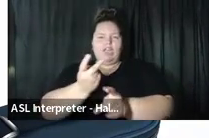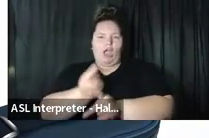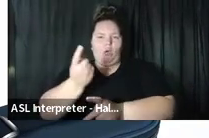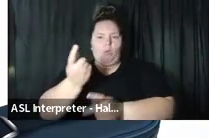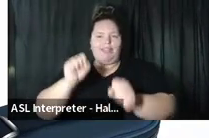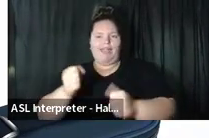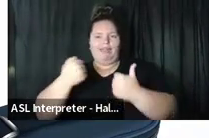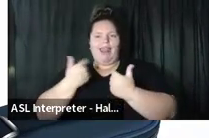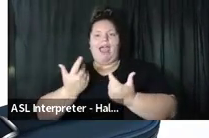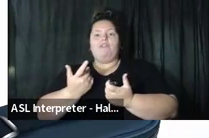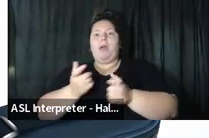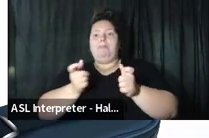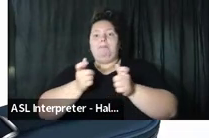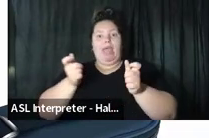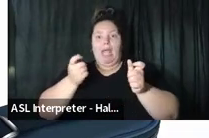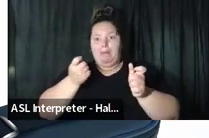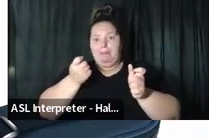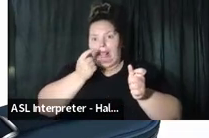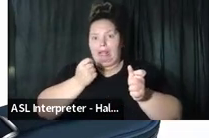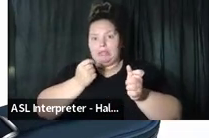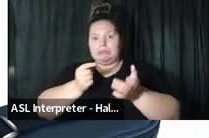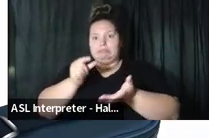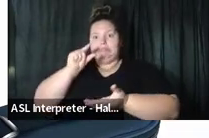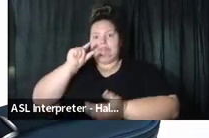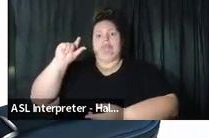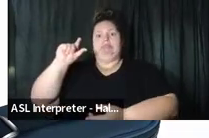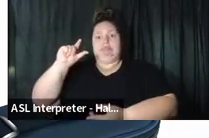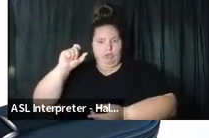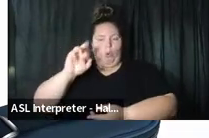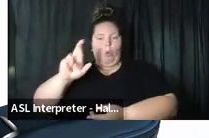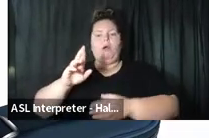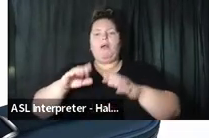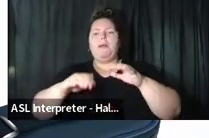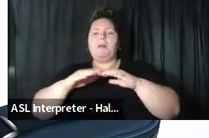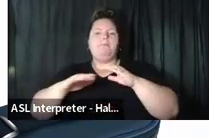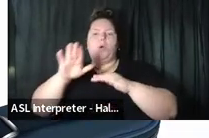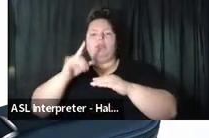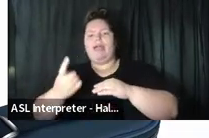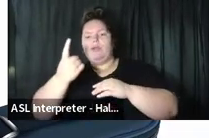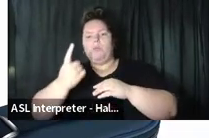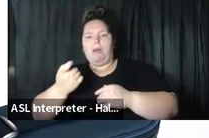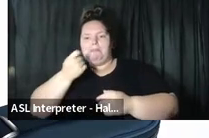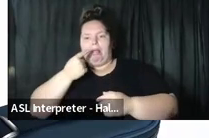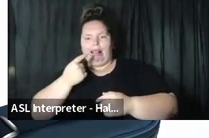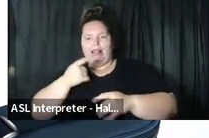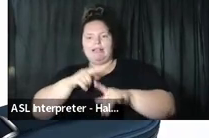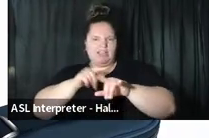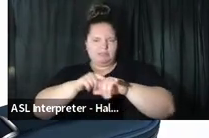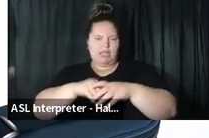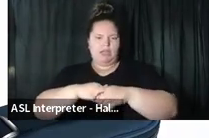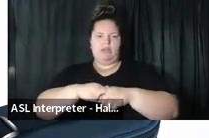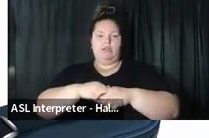one time. And so the second one that we have on the screen, this rainbow colored one, is just kind of a nice